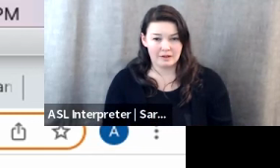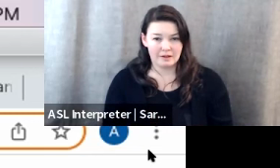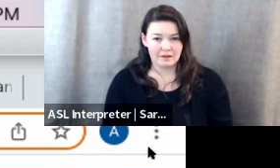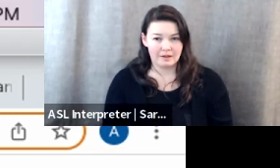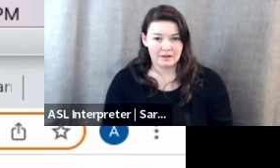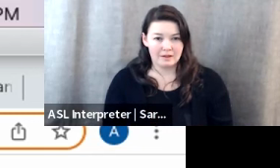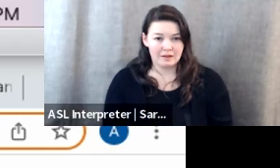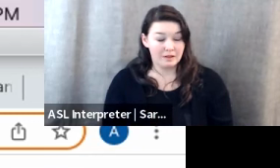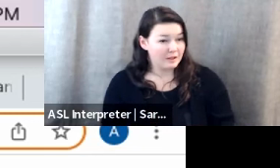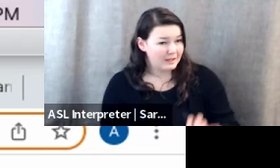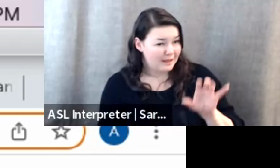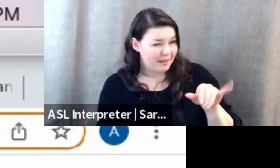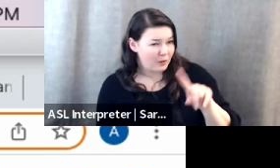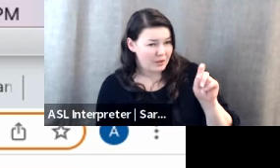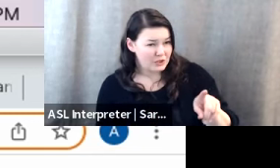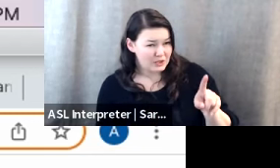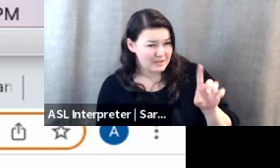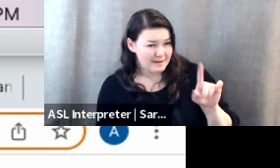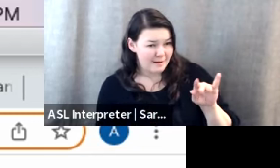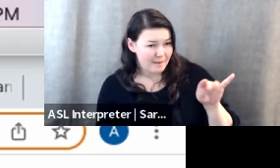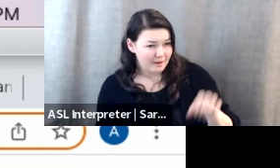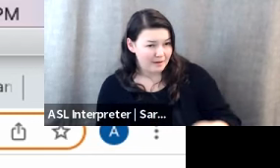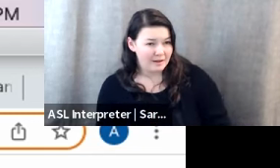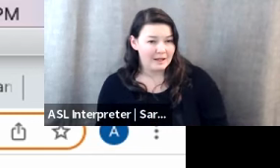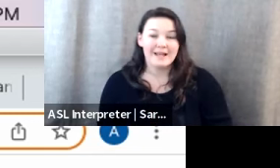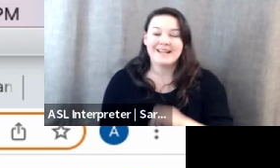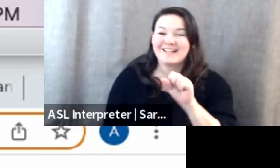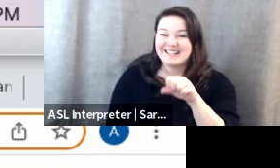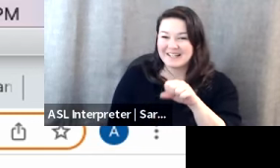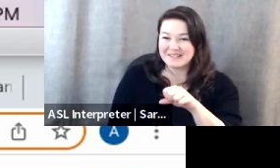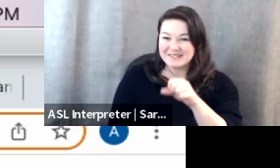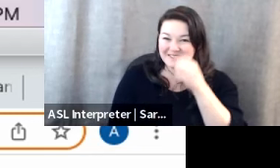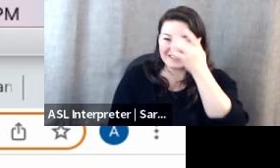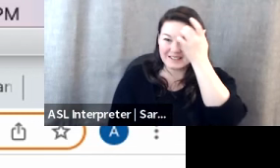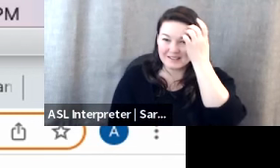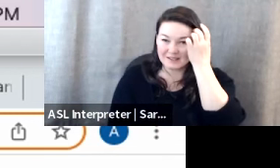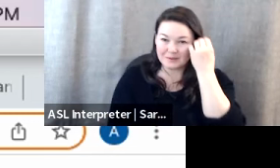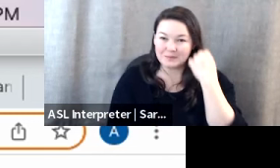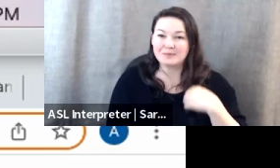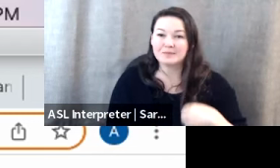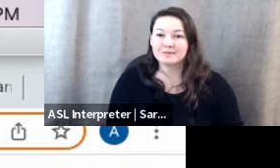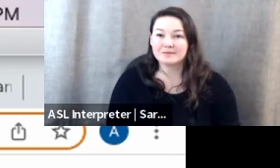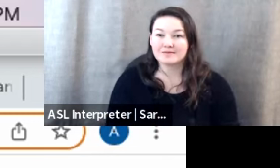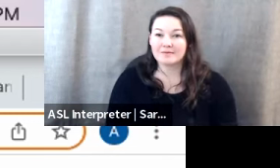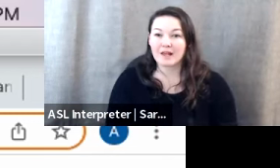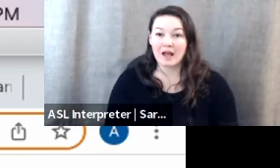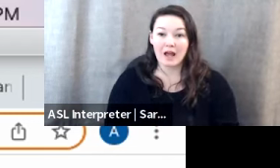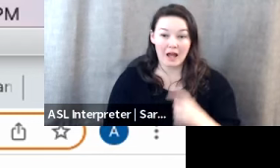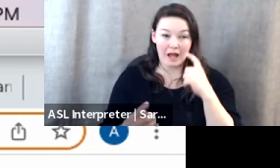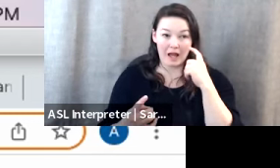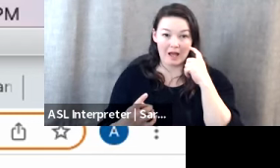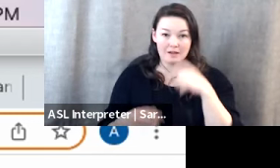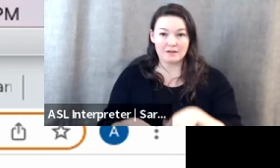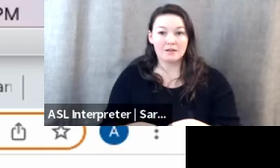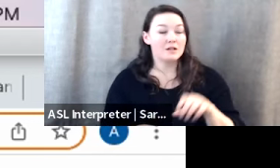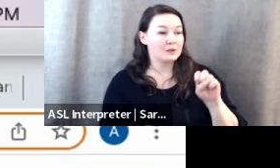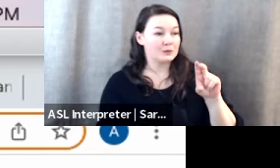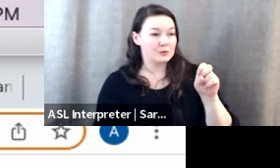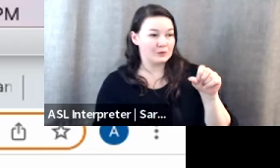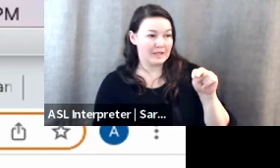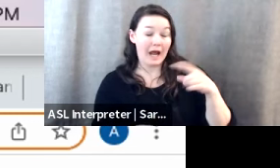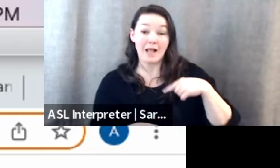Is that a question, Debbie? ¿Es una pregunta, Debbie? Yes, sorry. Sí, sí. Yeah, I think that's open for discussion, and I